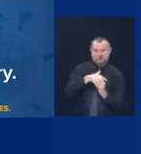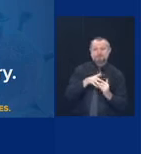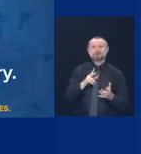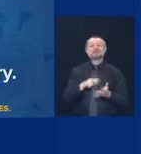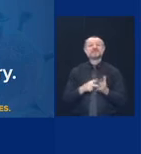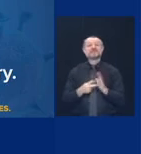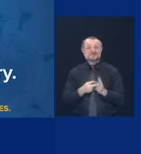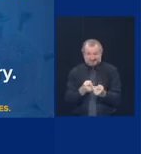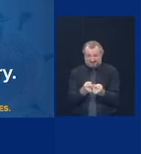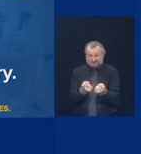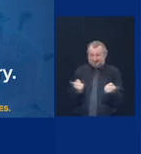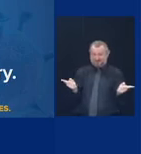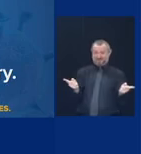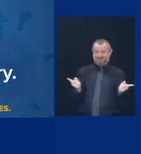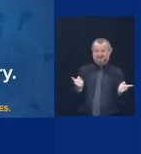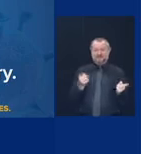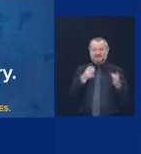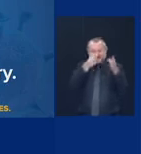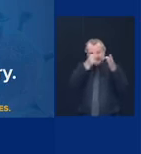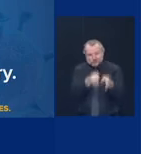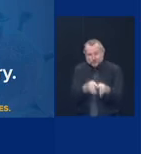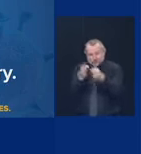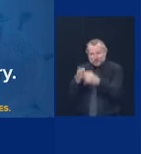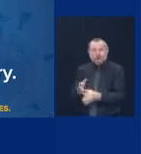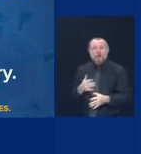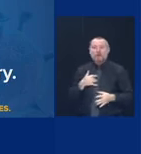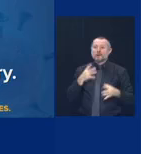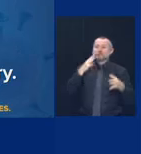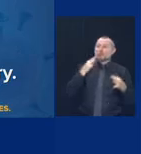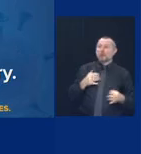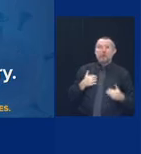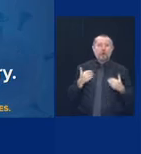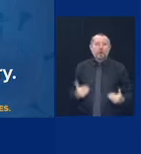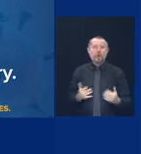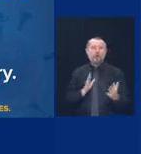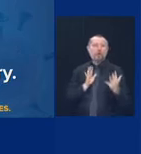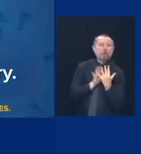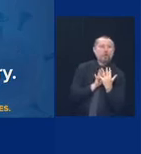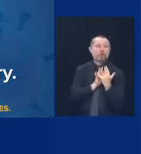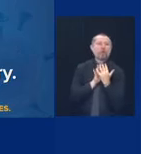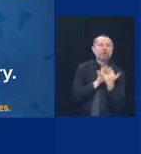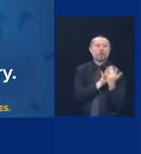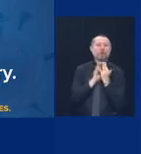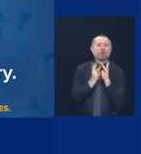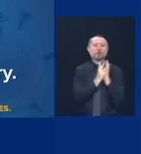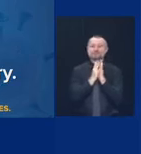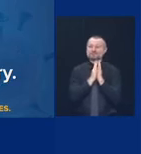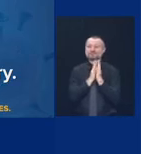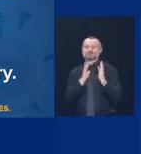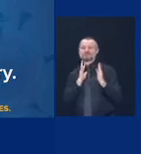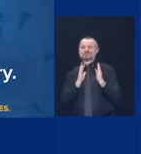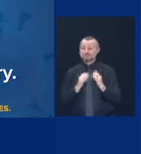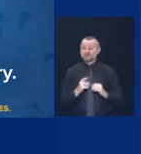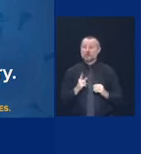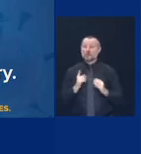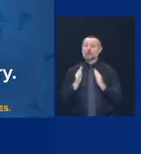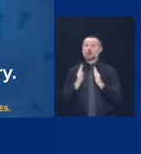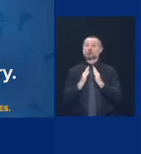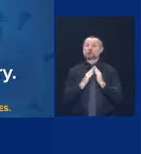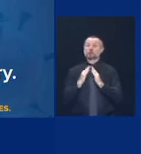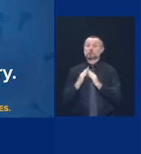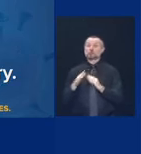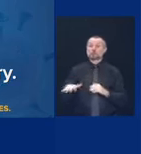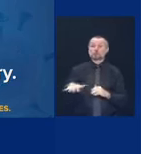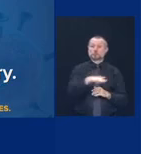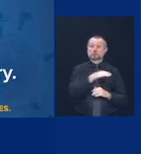to individual communities. Communities across this state behave very differently than